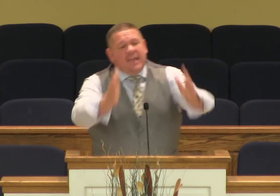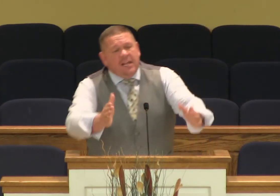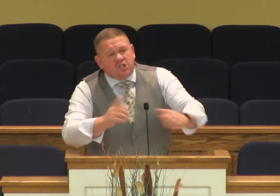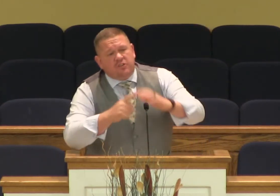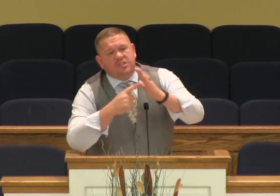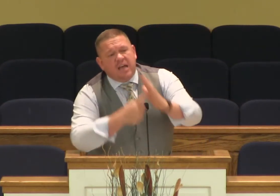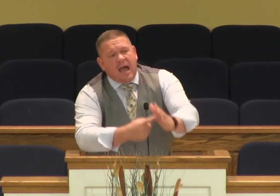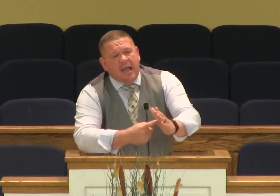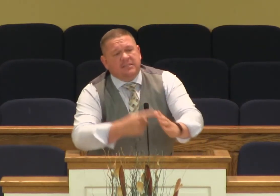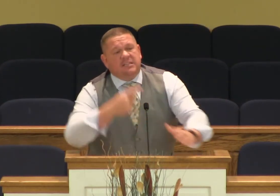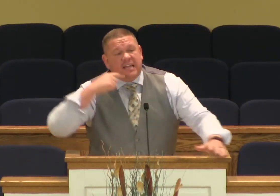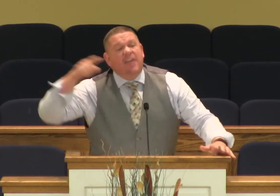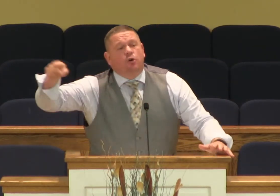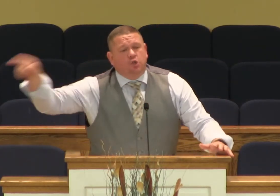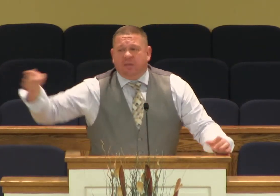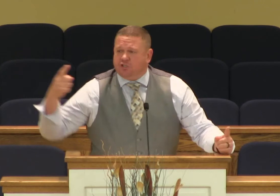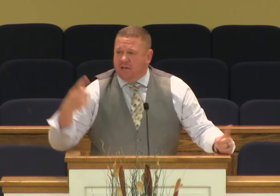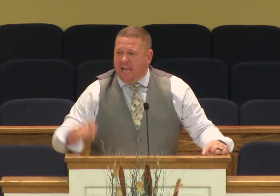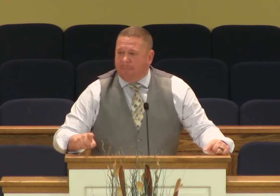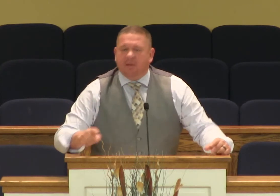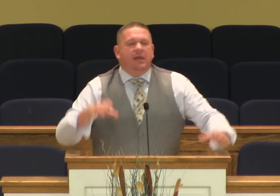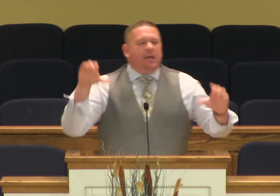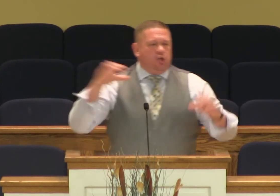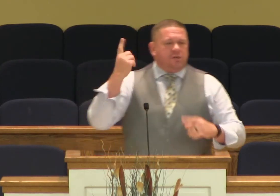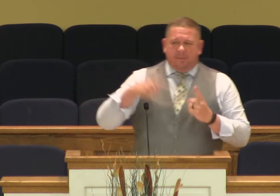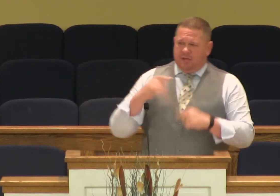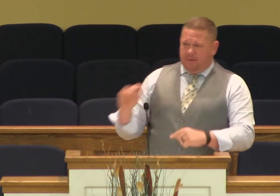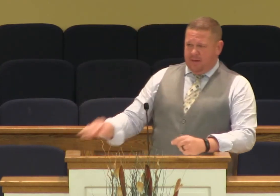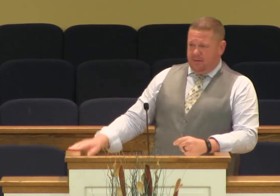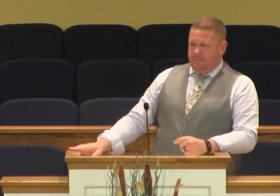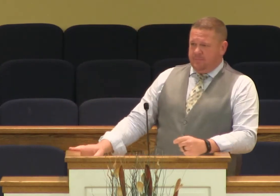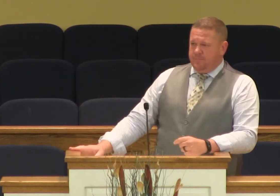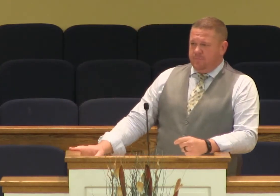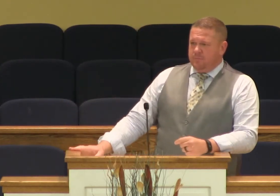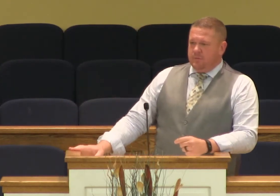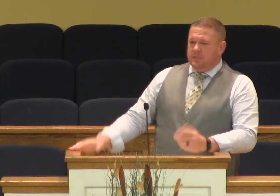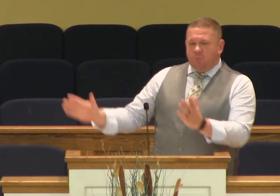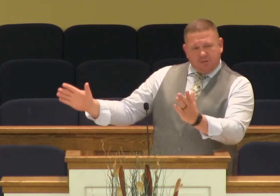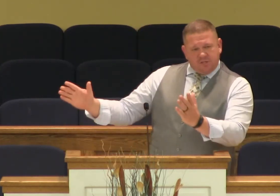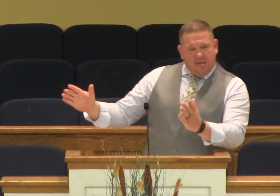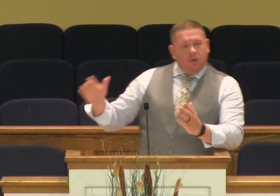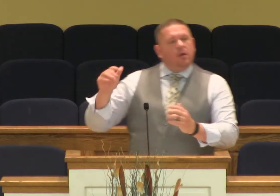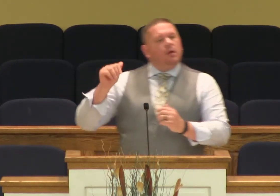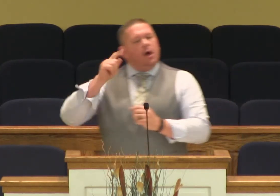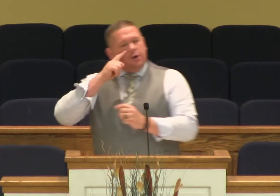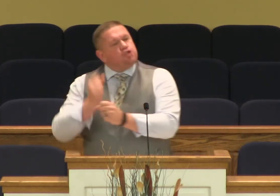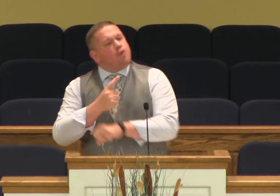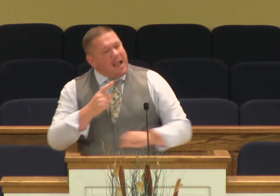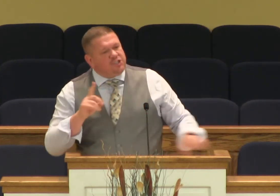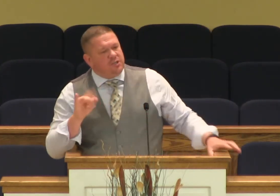paying attention to the signs that say those two things are going to happen and doing something about it. Wow. See, watch this now.